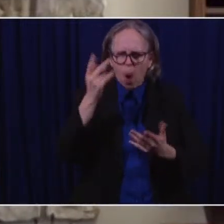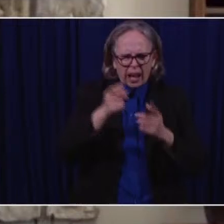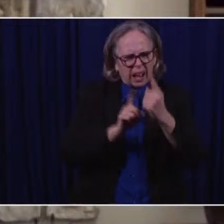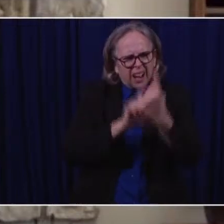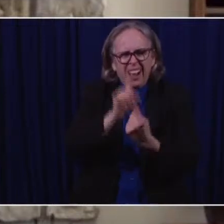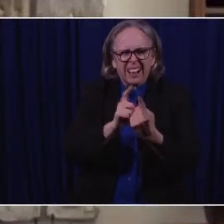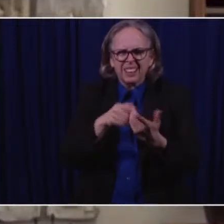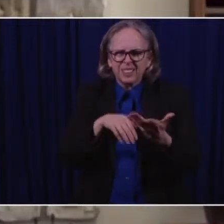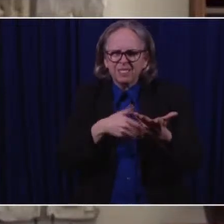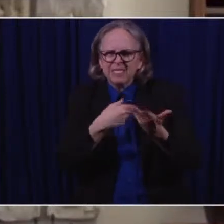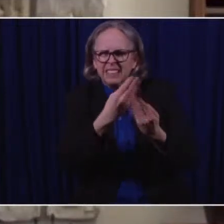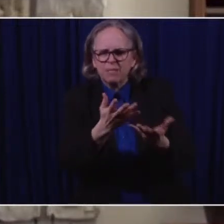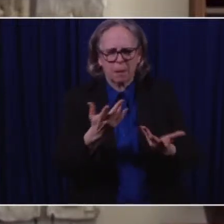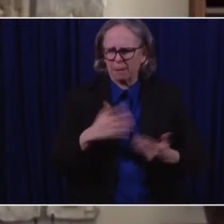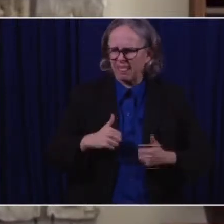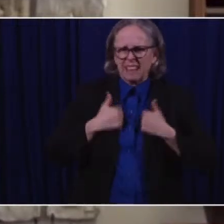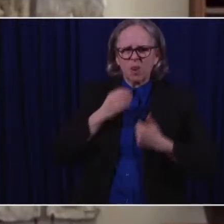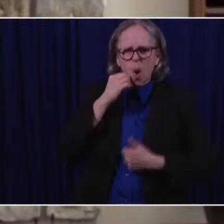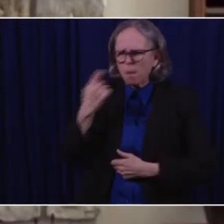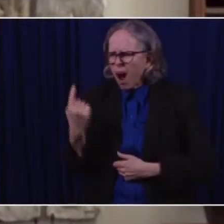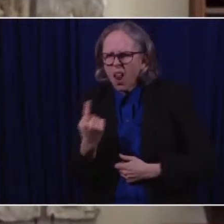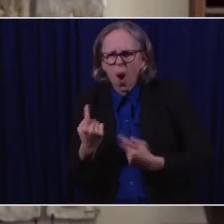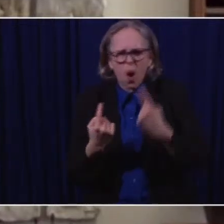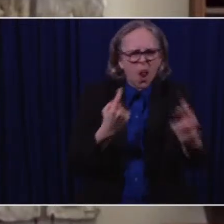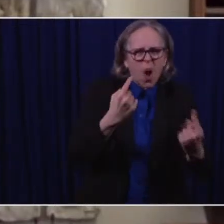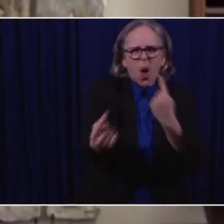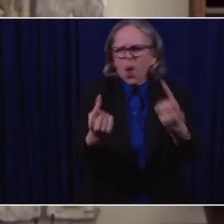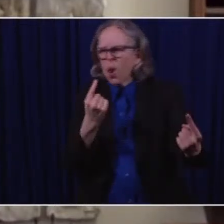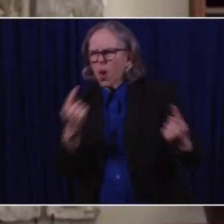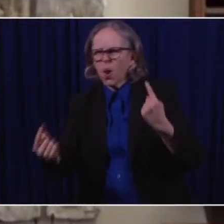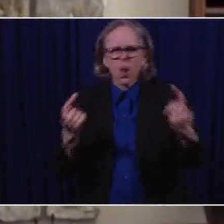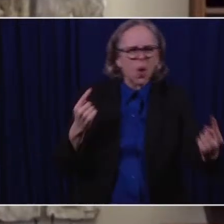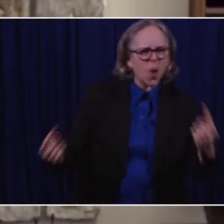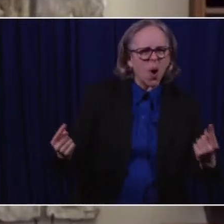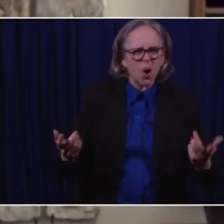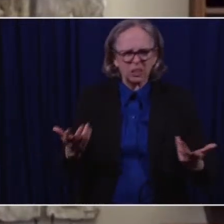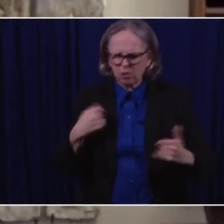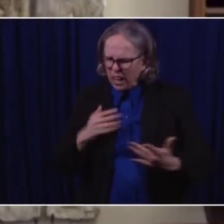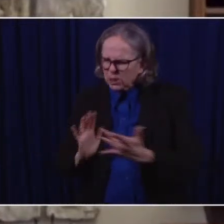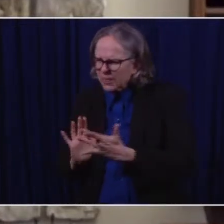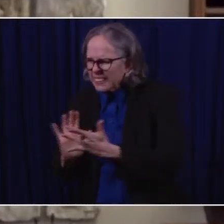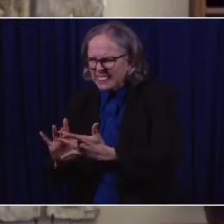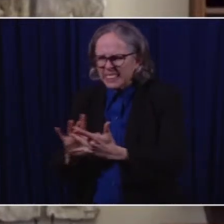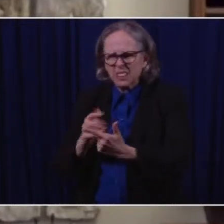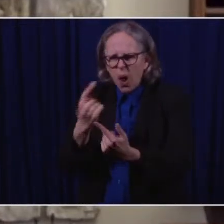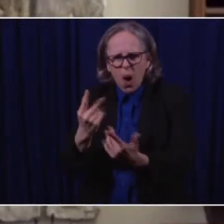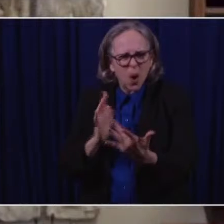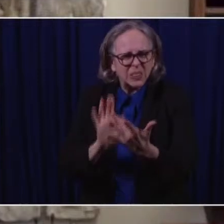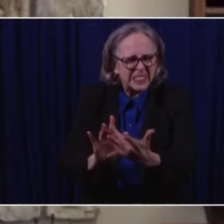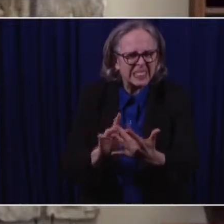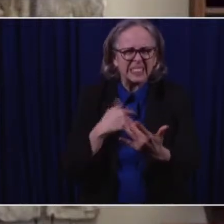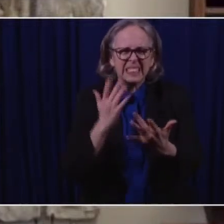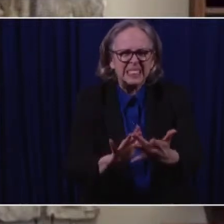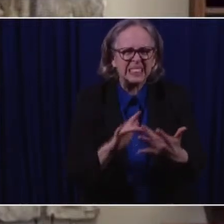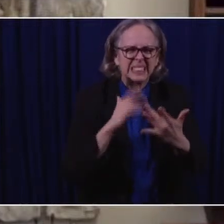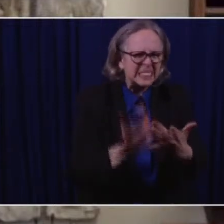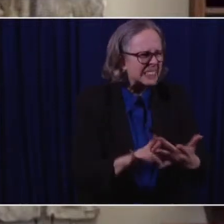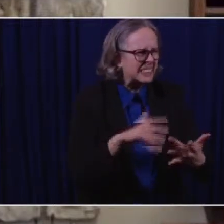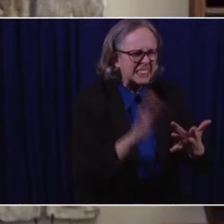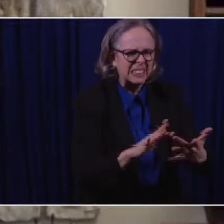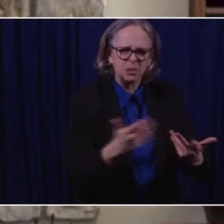be 90 years of age, but is still in their own home. So we're going to continue to make these efforts. We know it's not